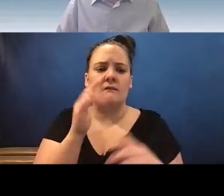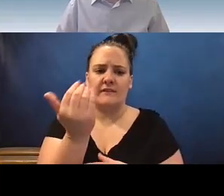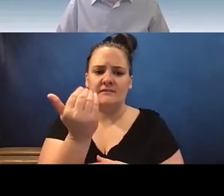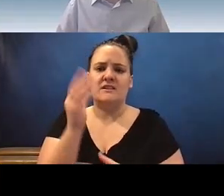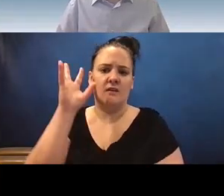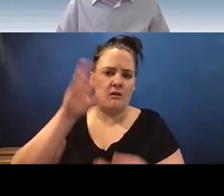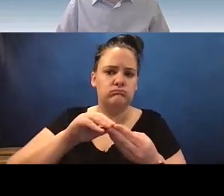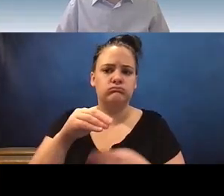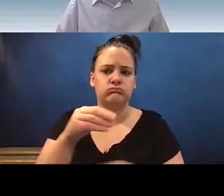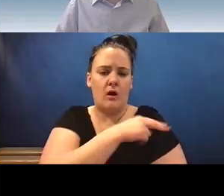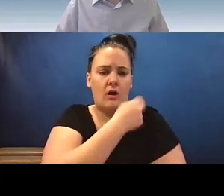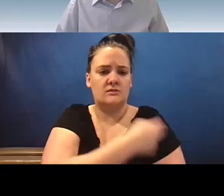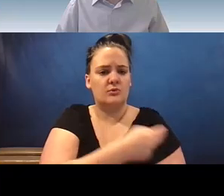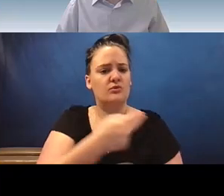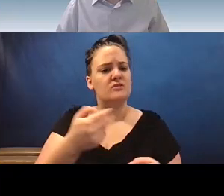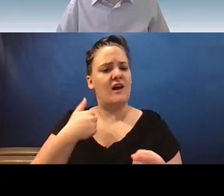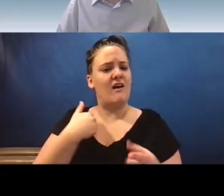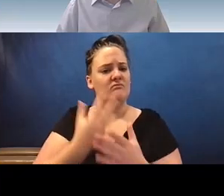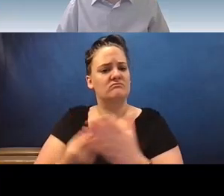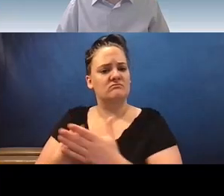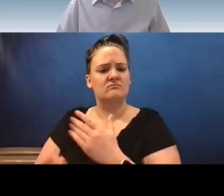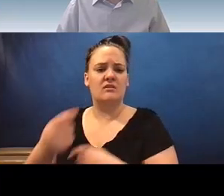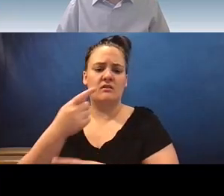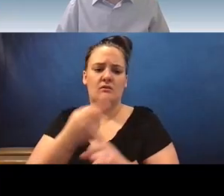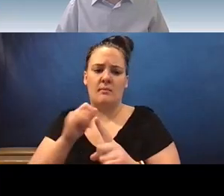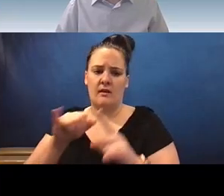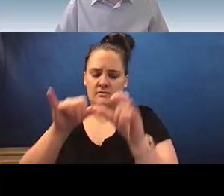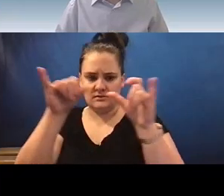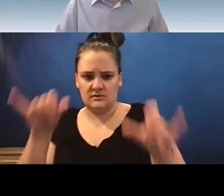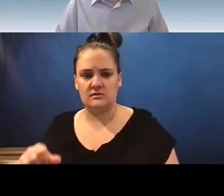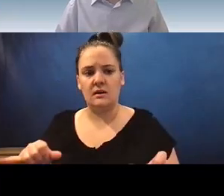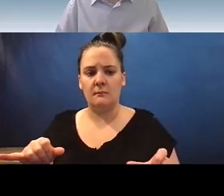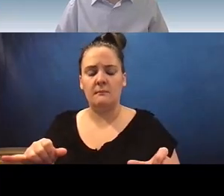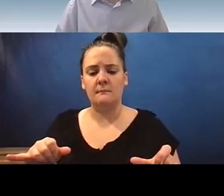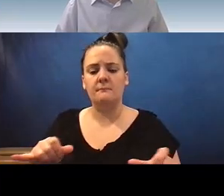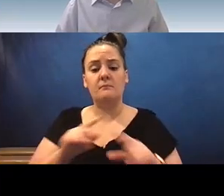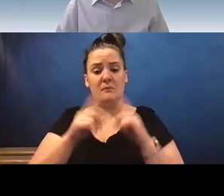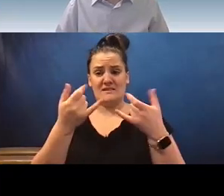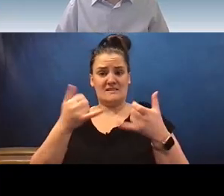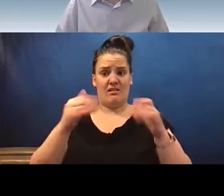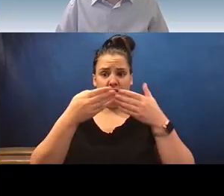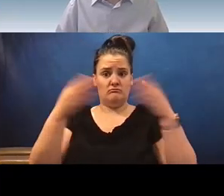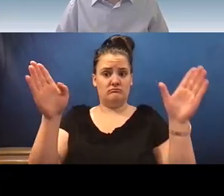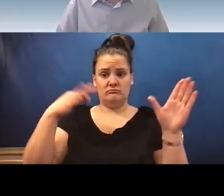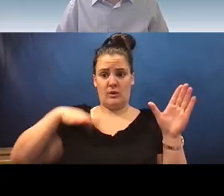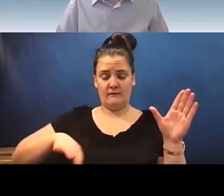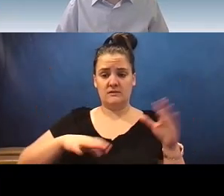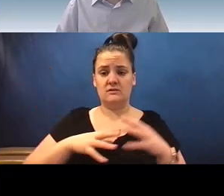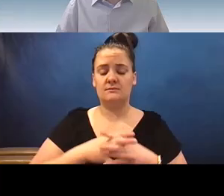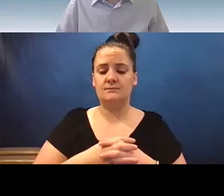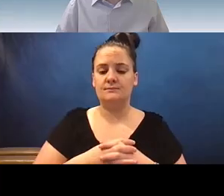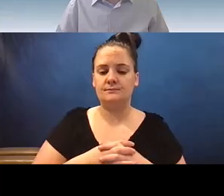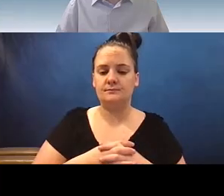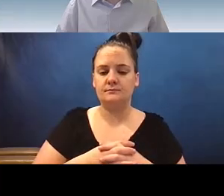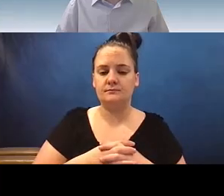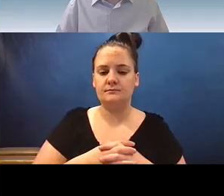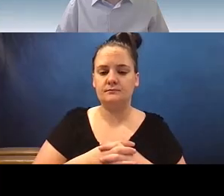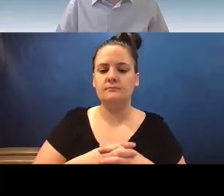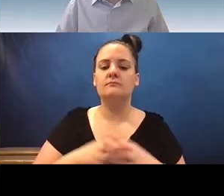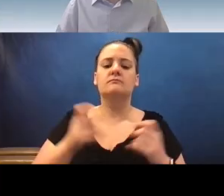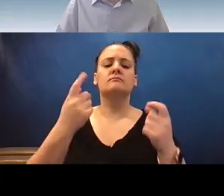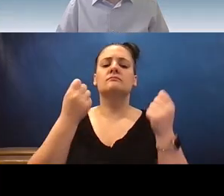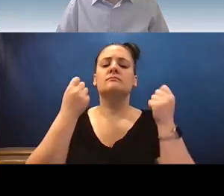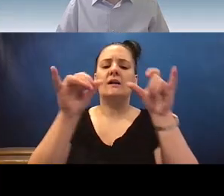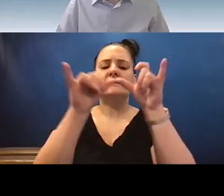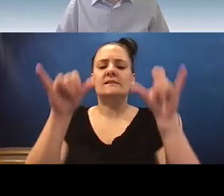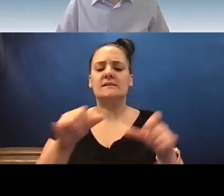a couple slides ago that those systems made profits overall. Many system hospitals record their investment gains at the system